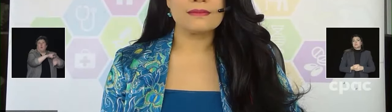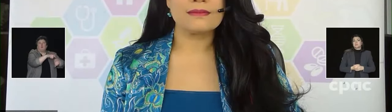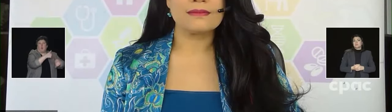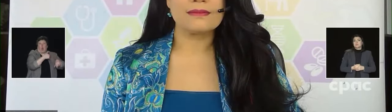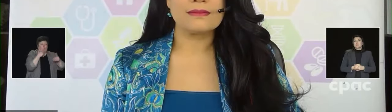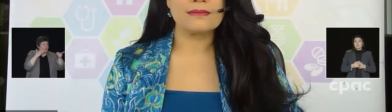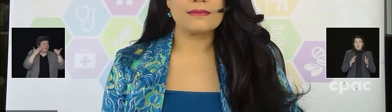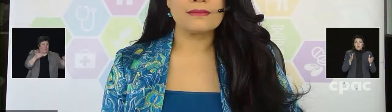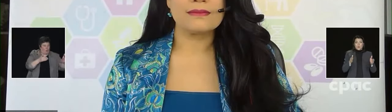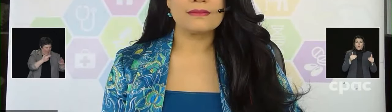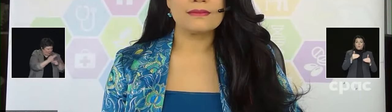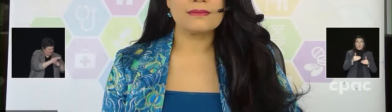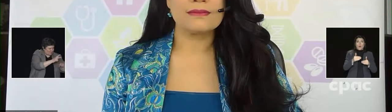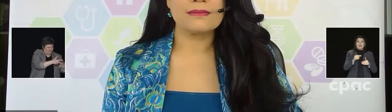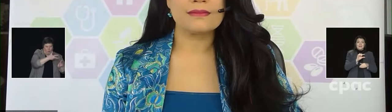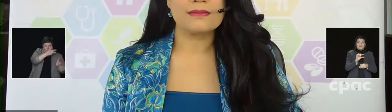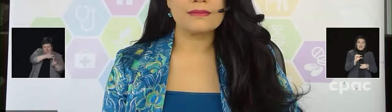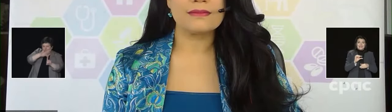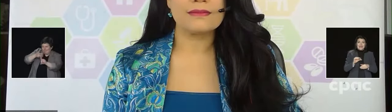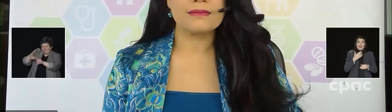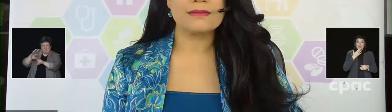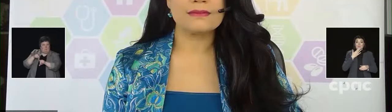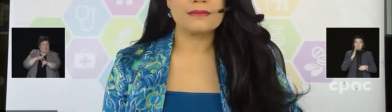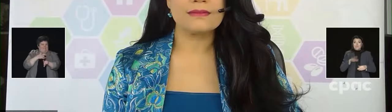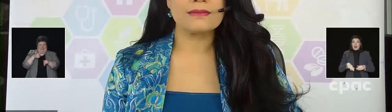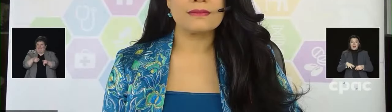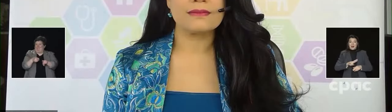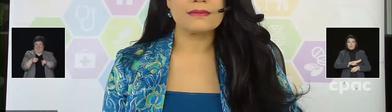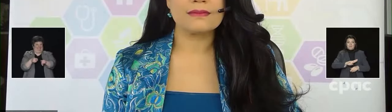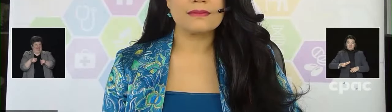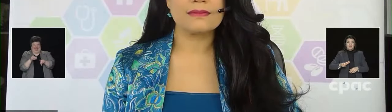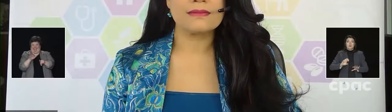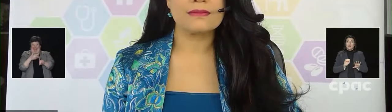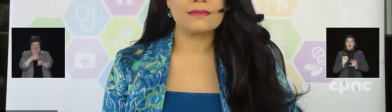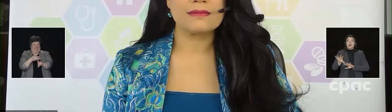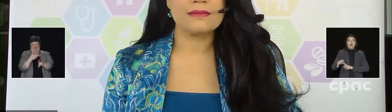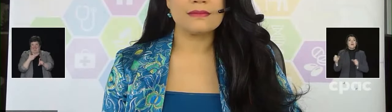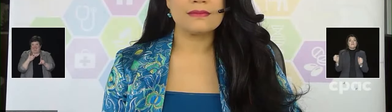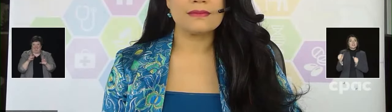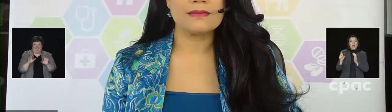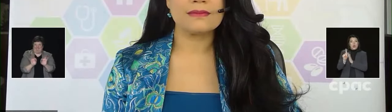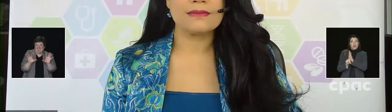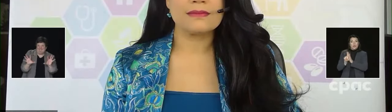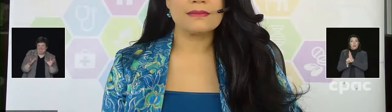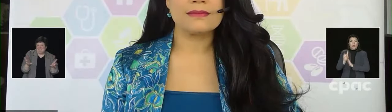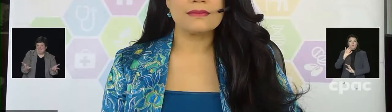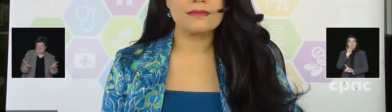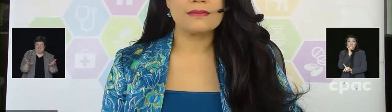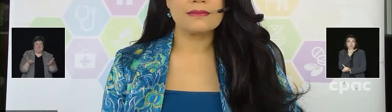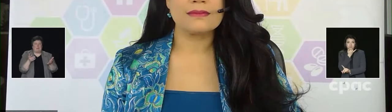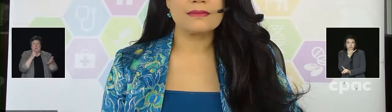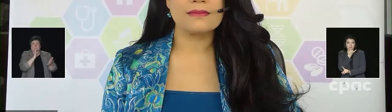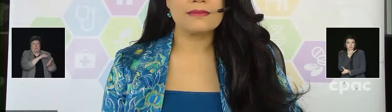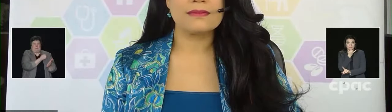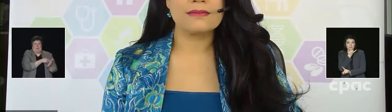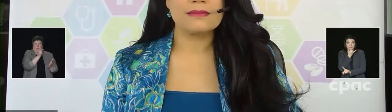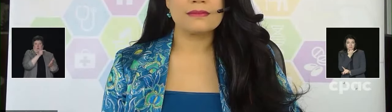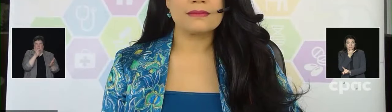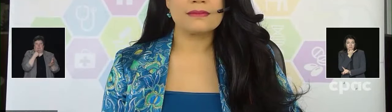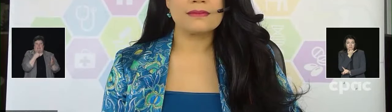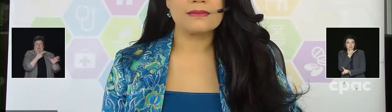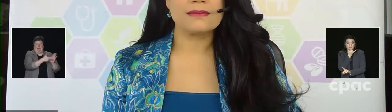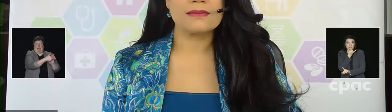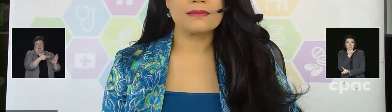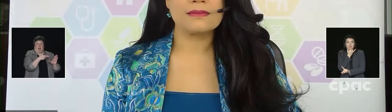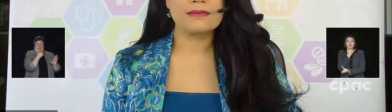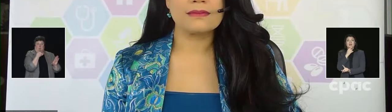effective. They're now working to rectify that issue and give updated shots, but the Manitoba government won't say whether it mislabeled